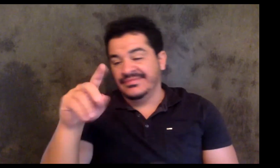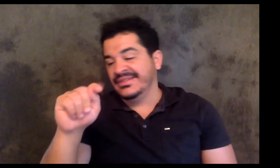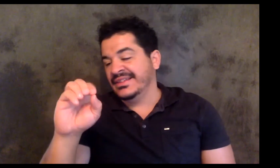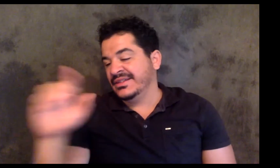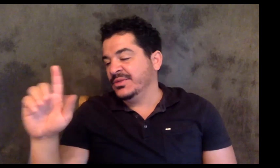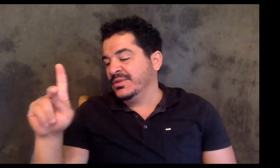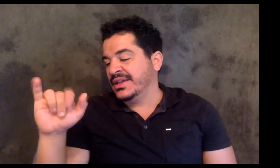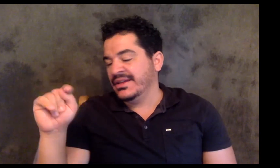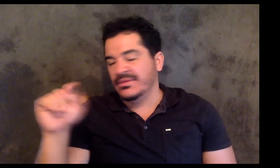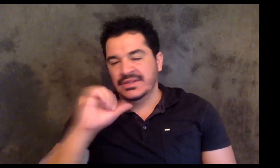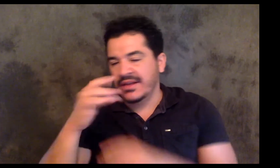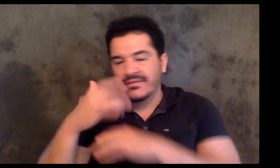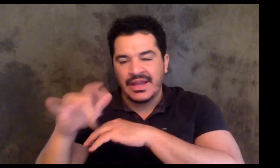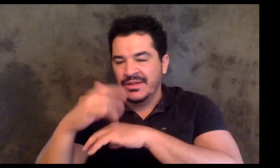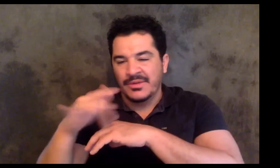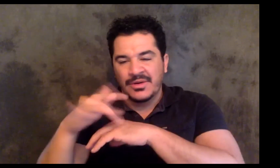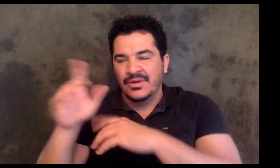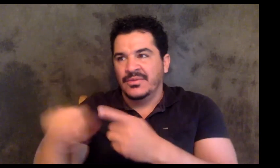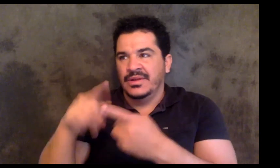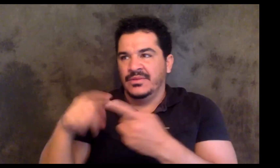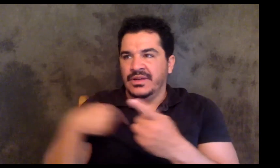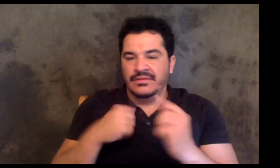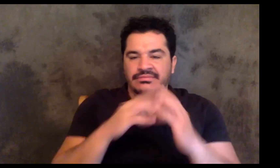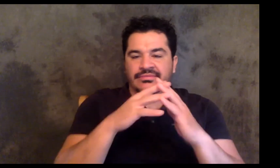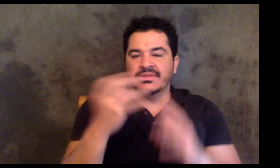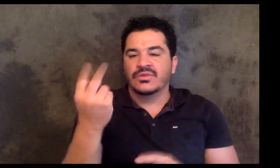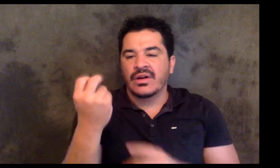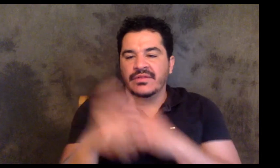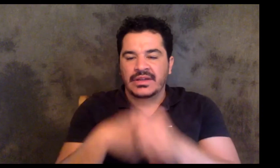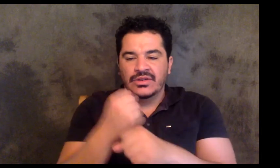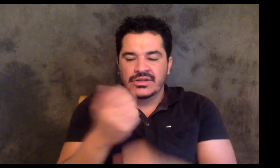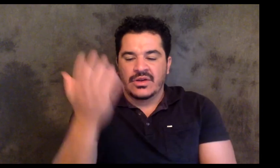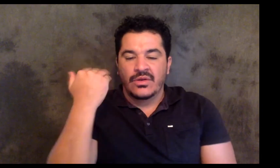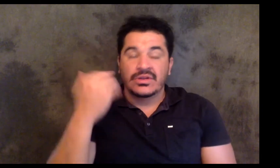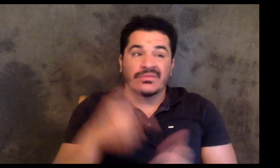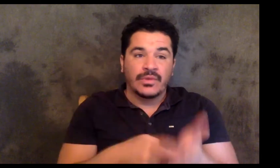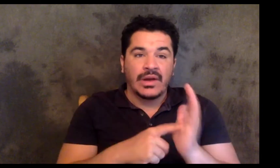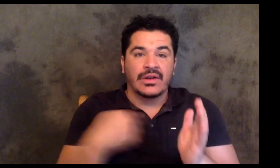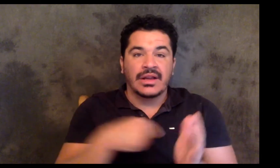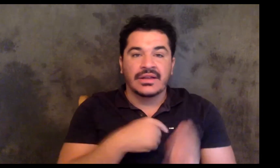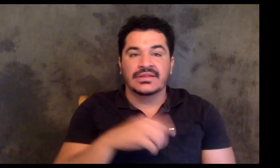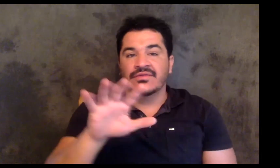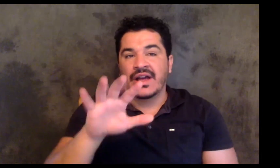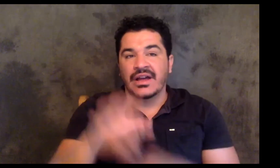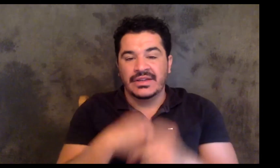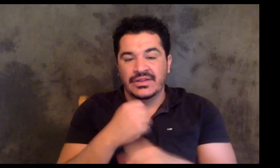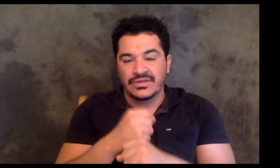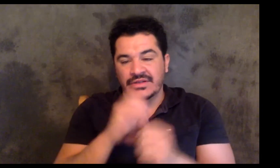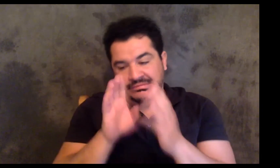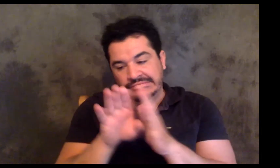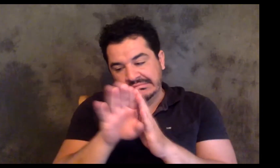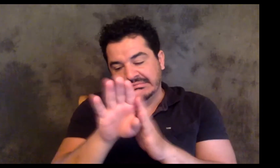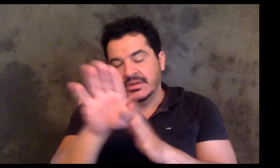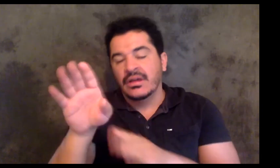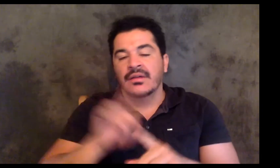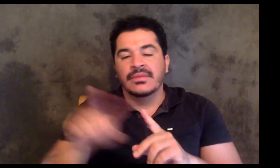took us probably about 5 years to do what the toolkit could probably help you do in 6 months. But some of the key steps that we did is we looked at kind of